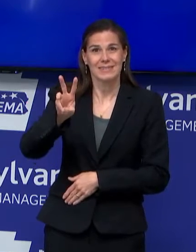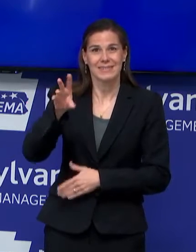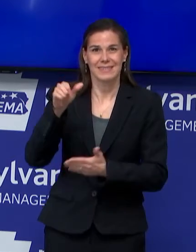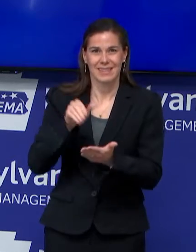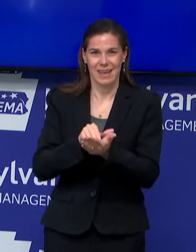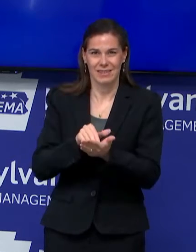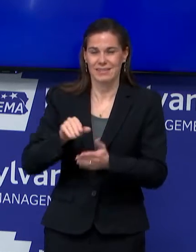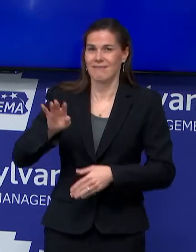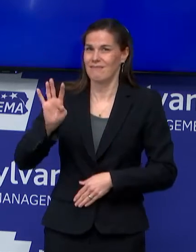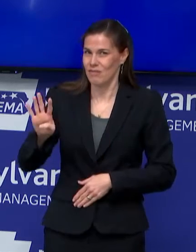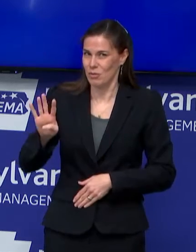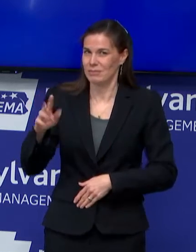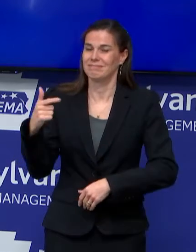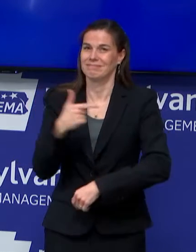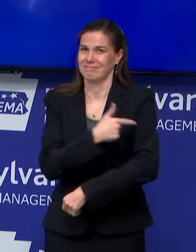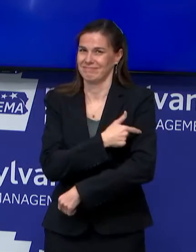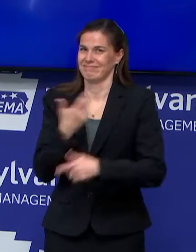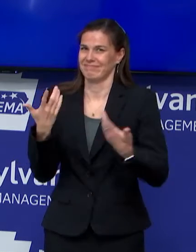2,226,004 doses of vaccine.